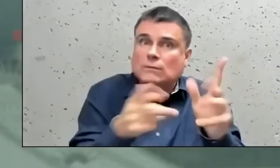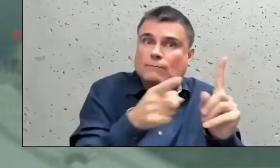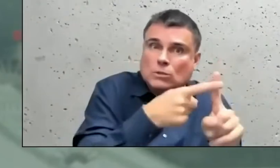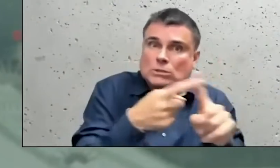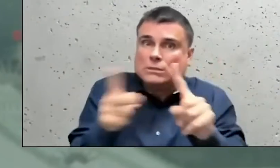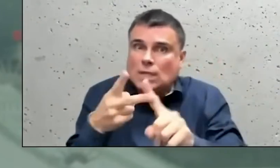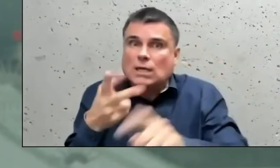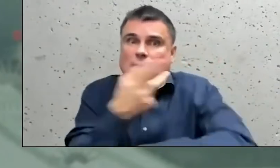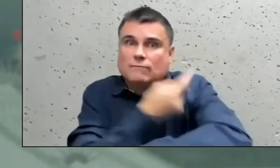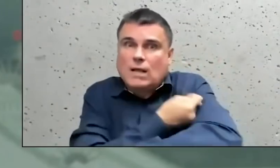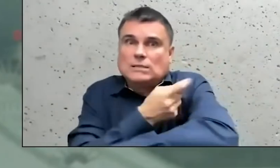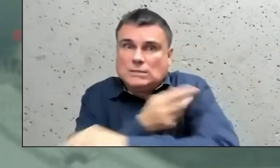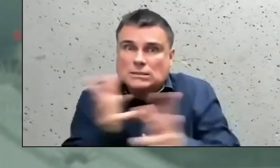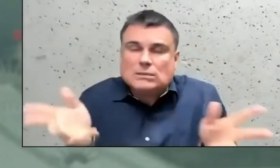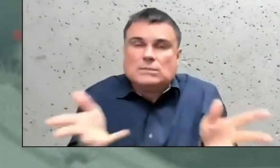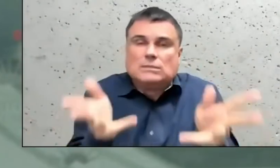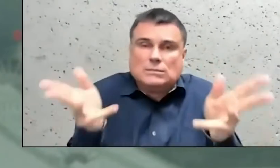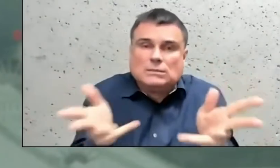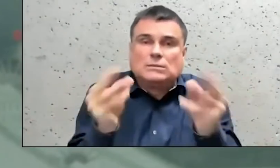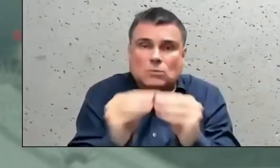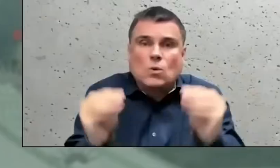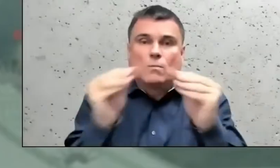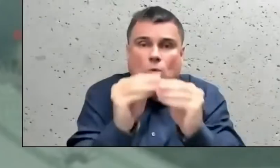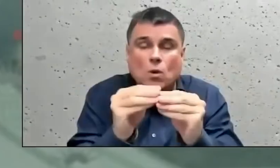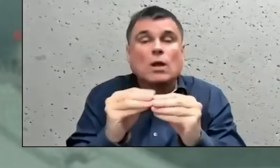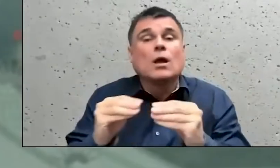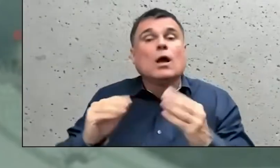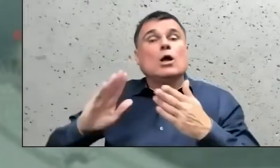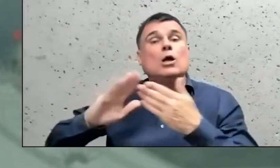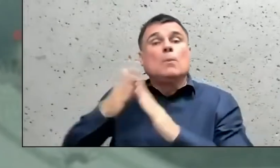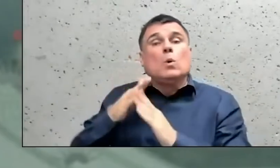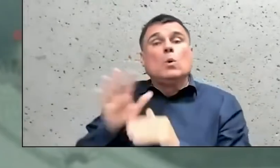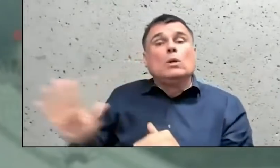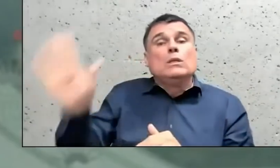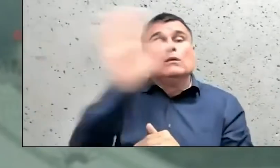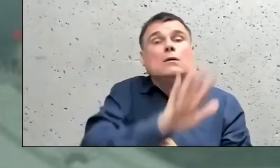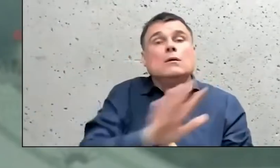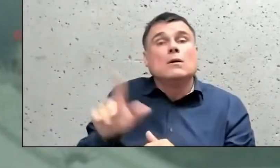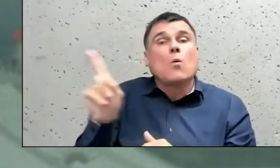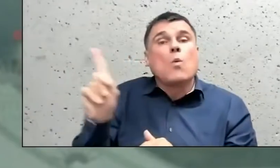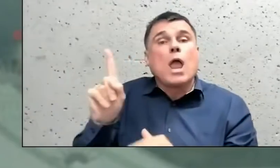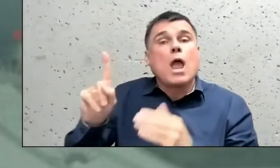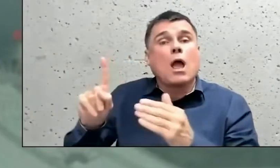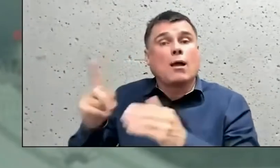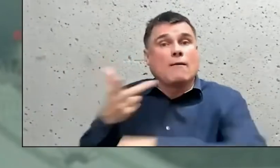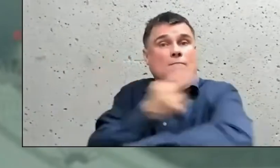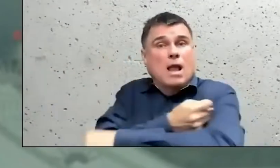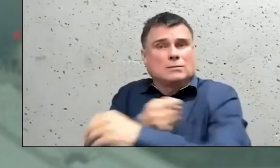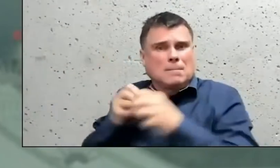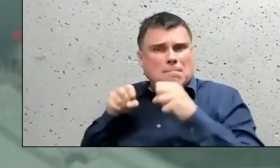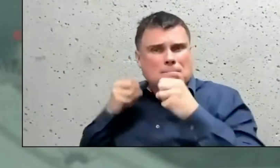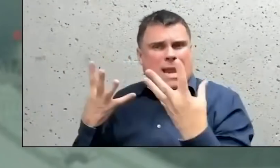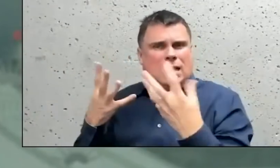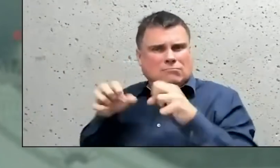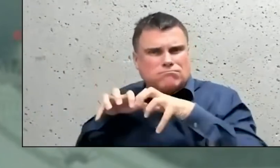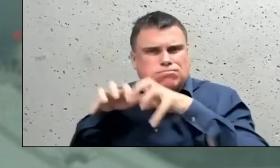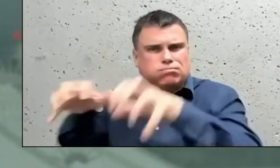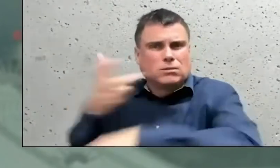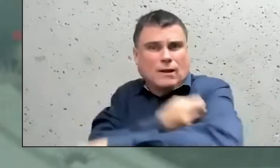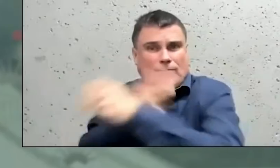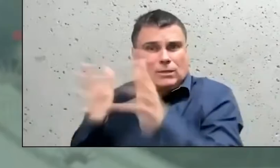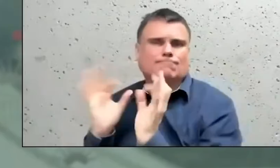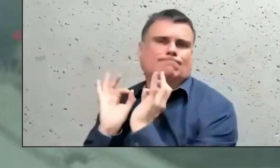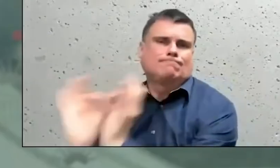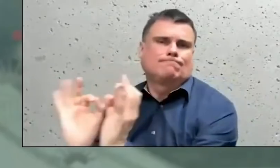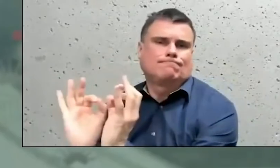very high immunization rates, and we don't see that rapid transmission and growth of outbreaks.